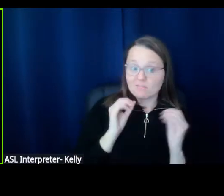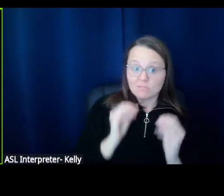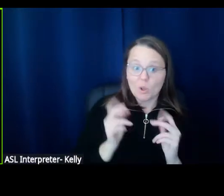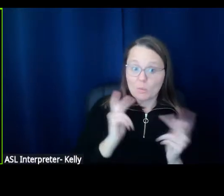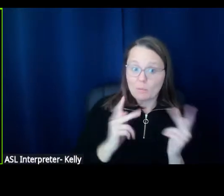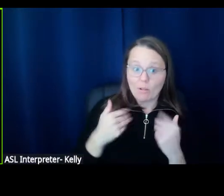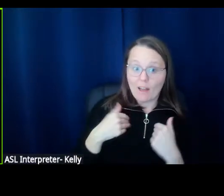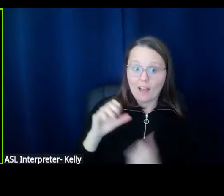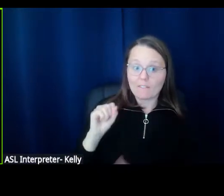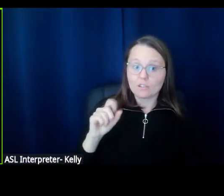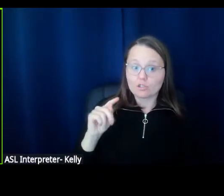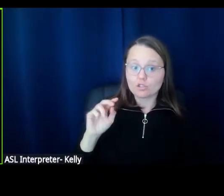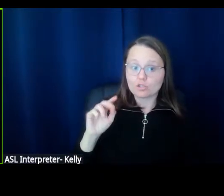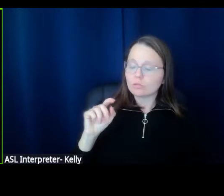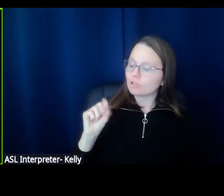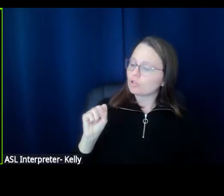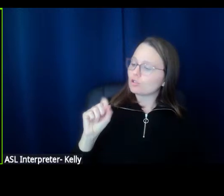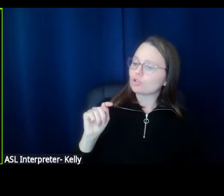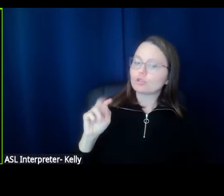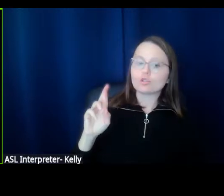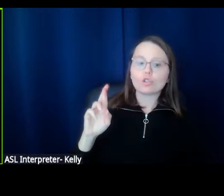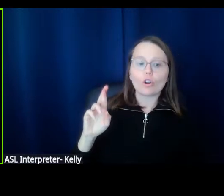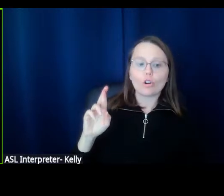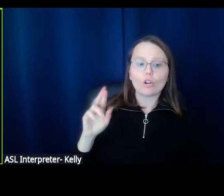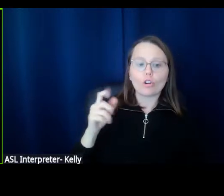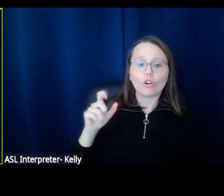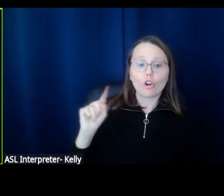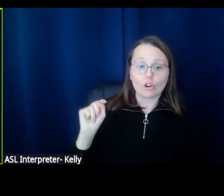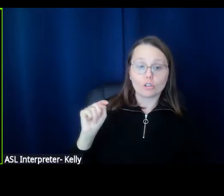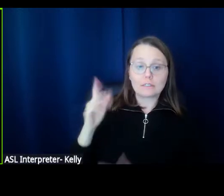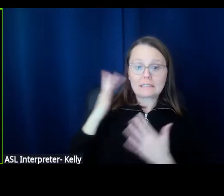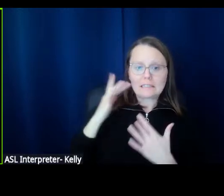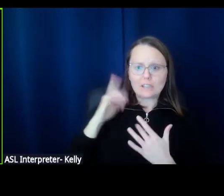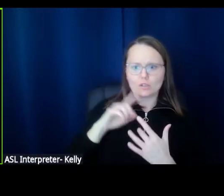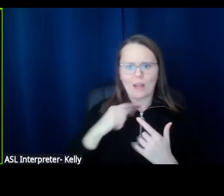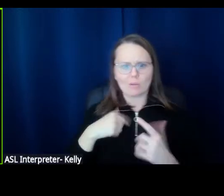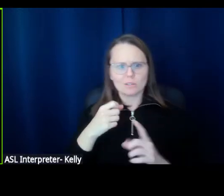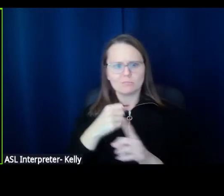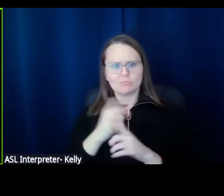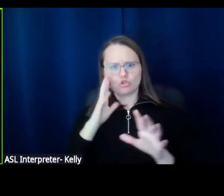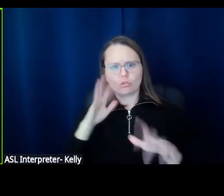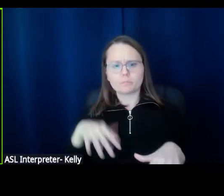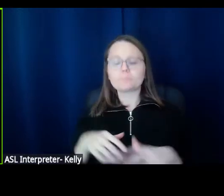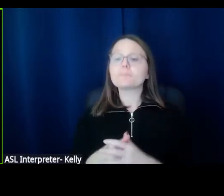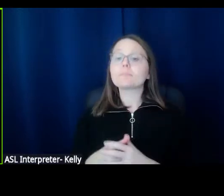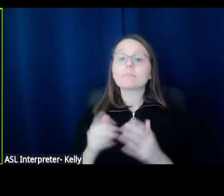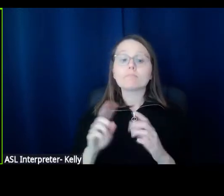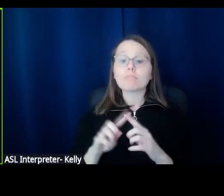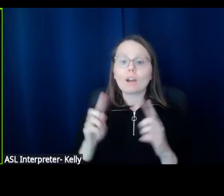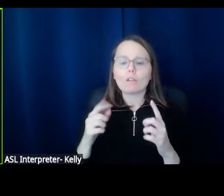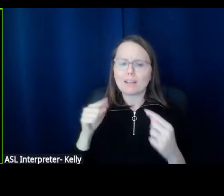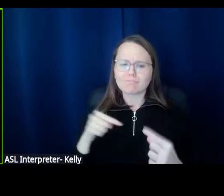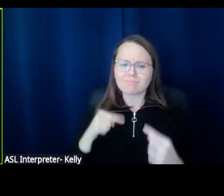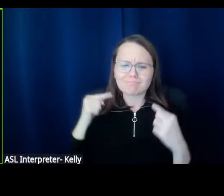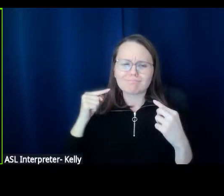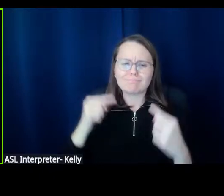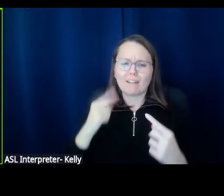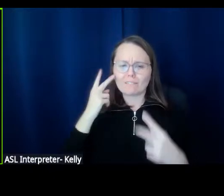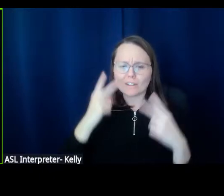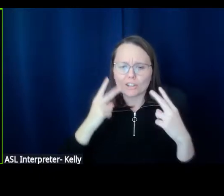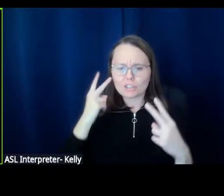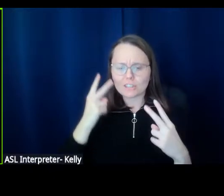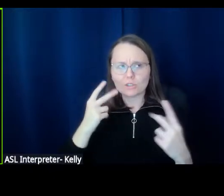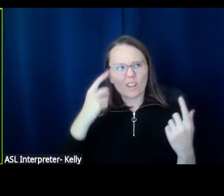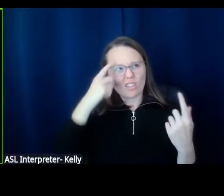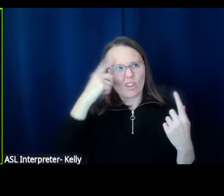Stargardt disease or any form of vision loss, so it definitely came as a surprise. However, my whole life I struggled with my vision, so I knew something was